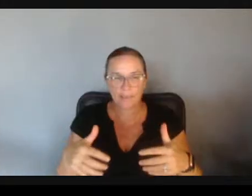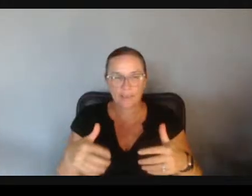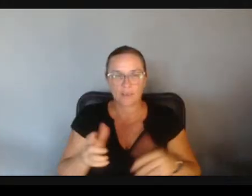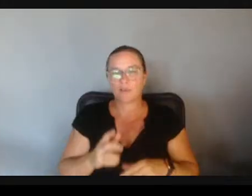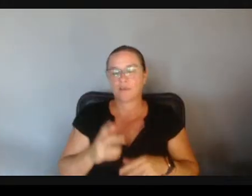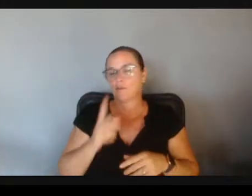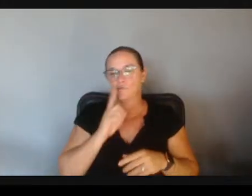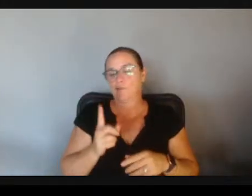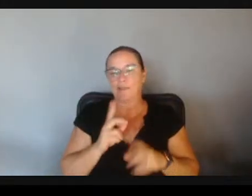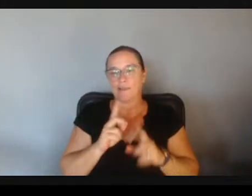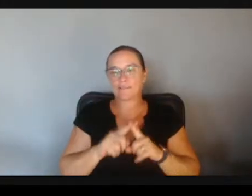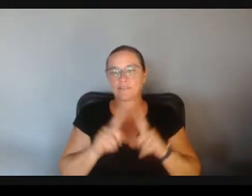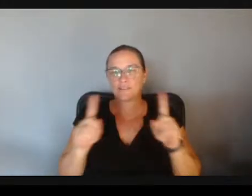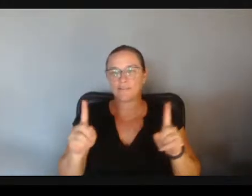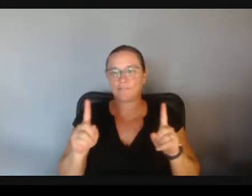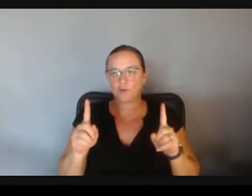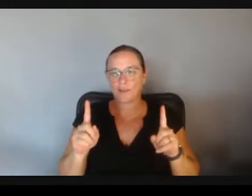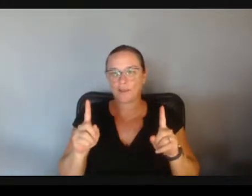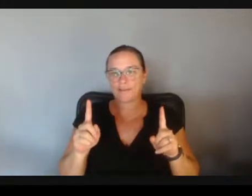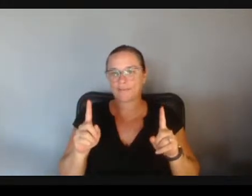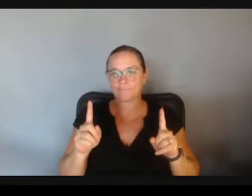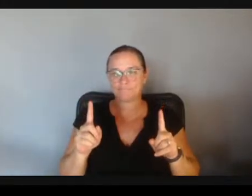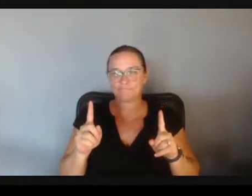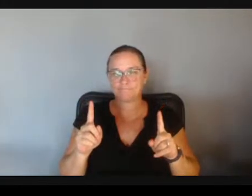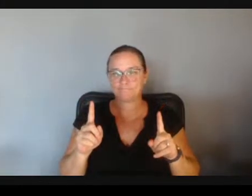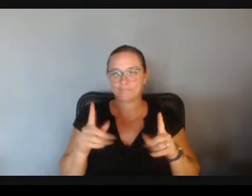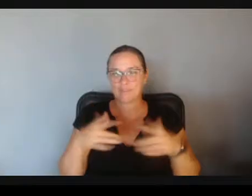different phenomena at play.